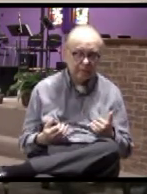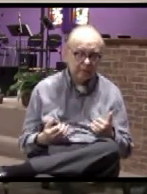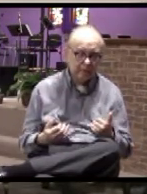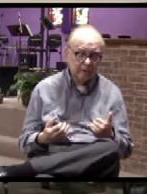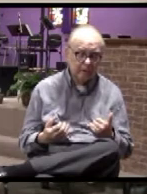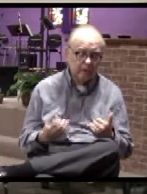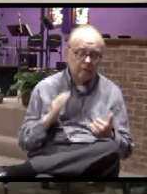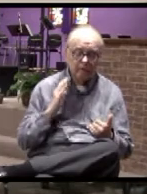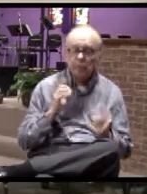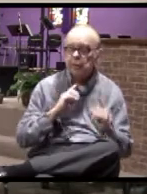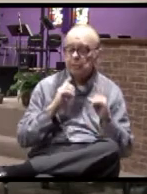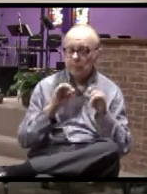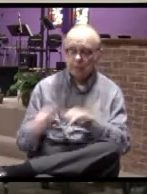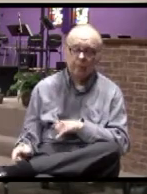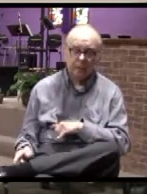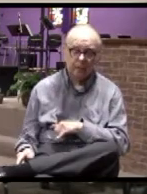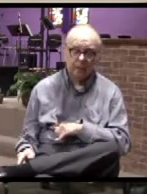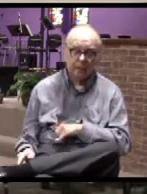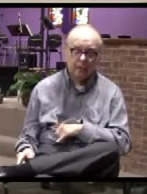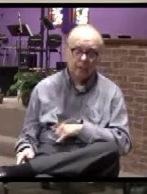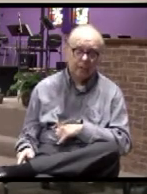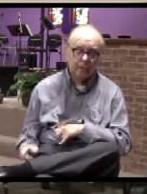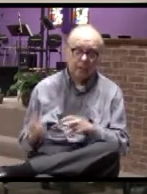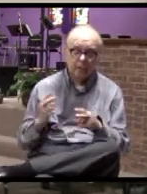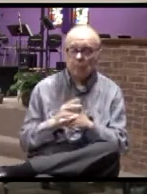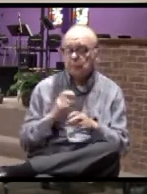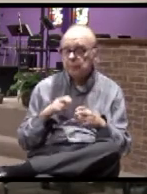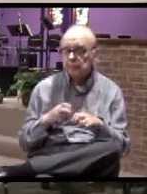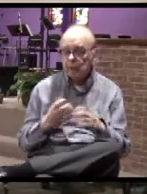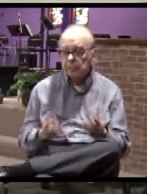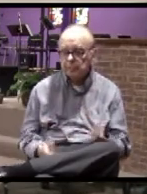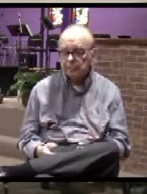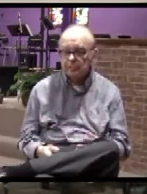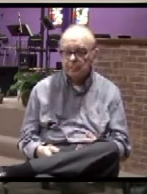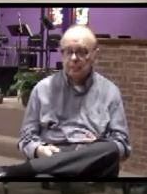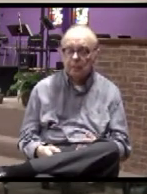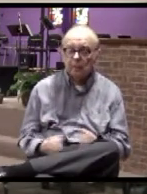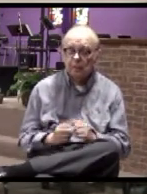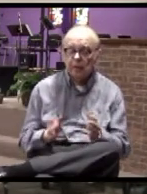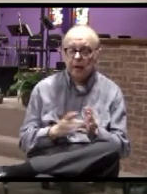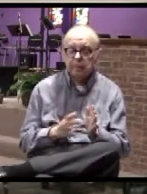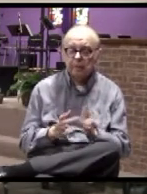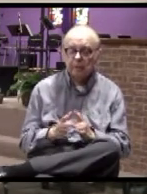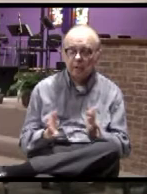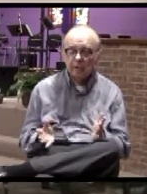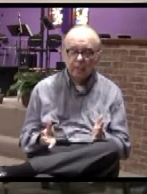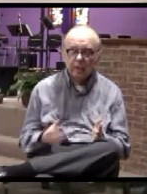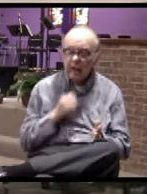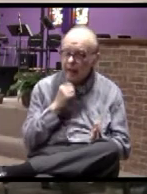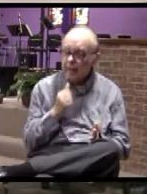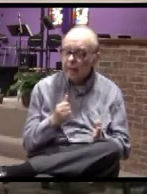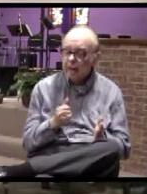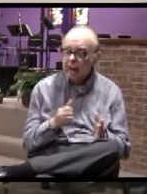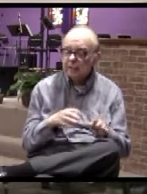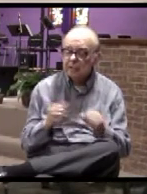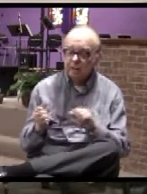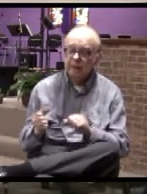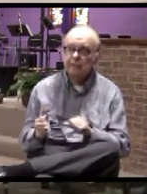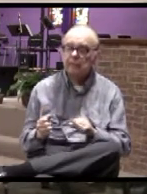where you're going, you got worse problems. And they don't go away.